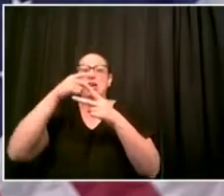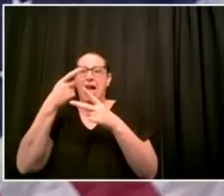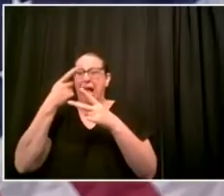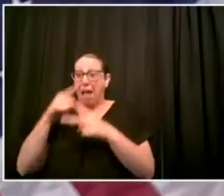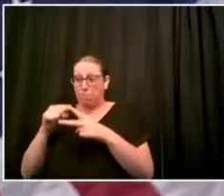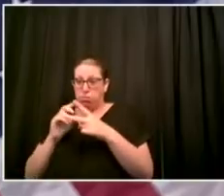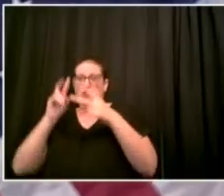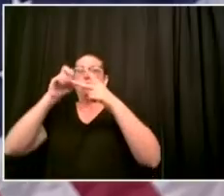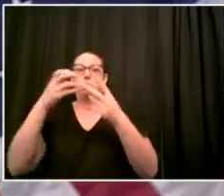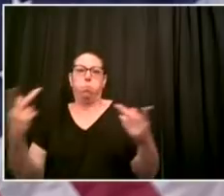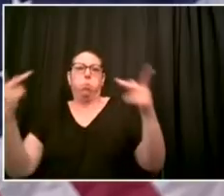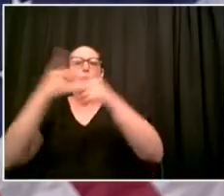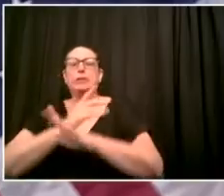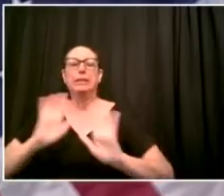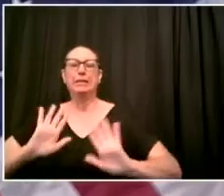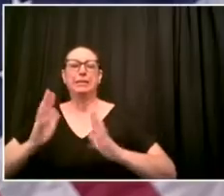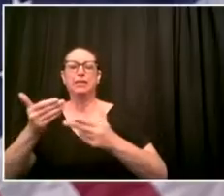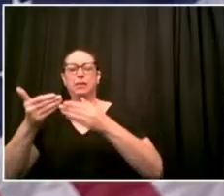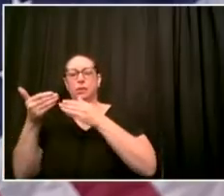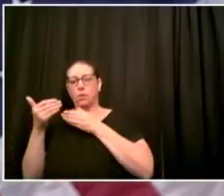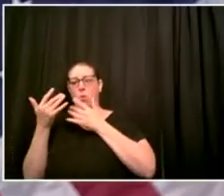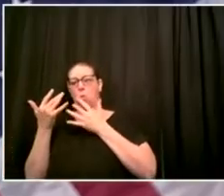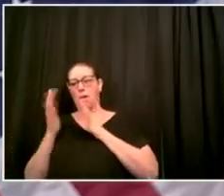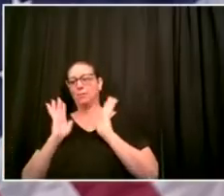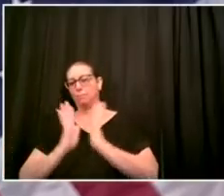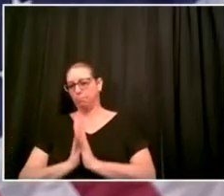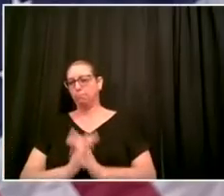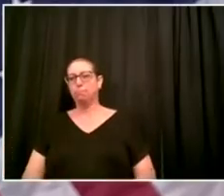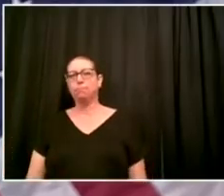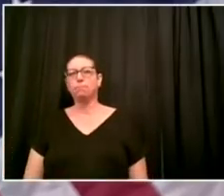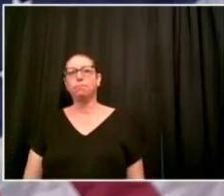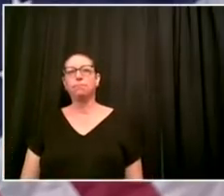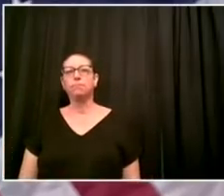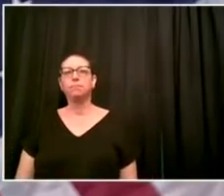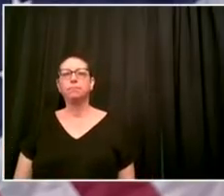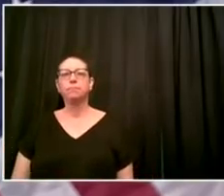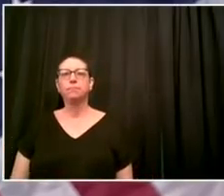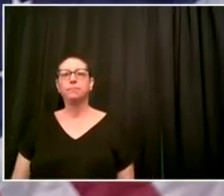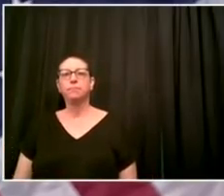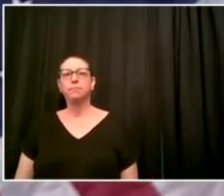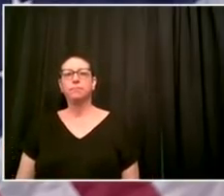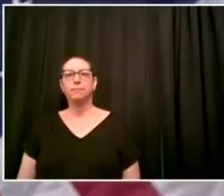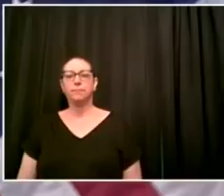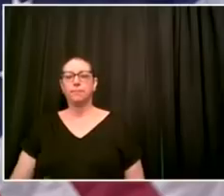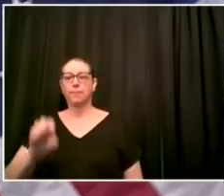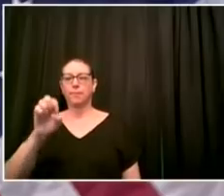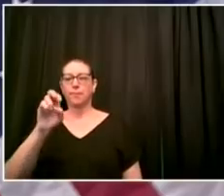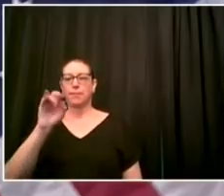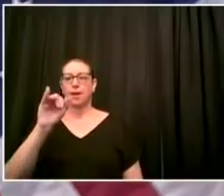steps before we get too far ahead of ourselves. Aaron from Politico is up next. Aaron.